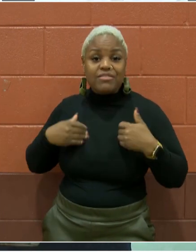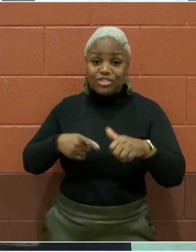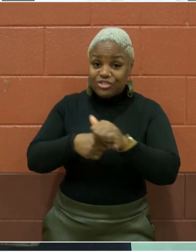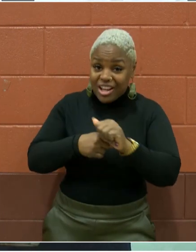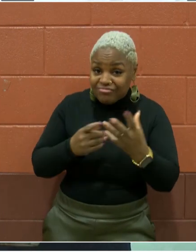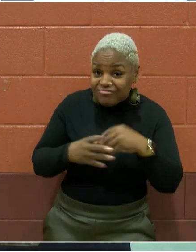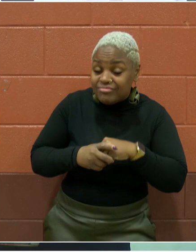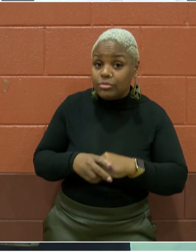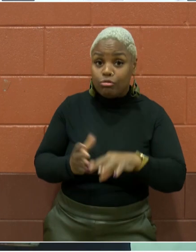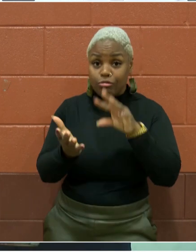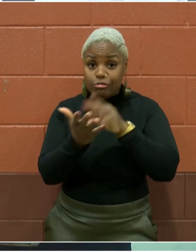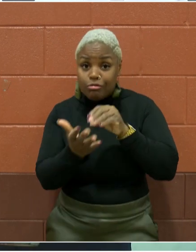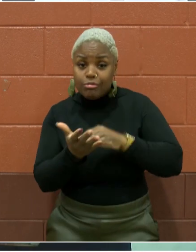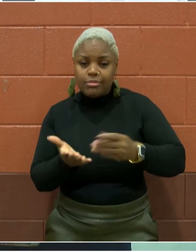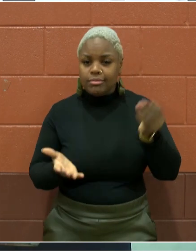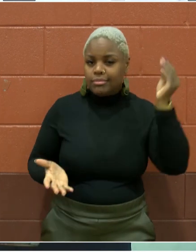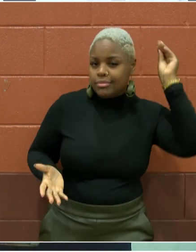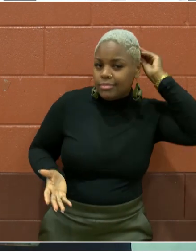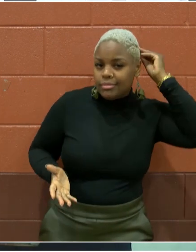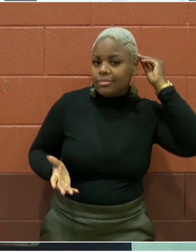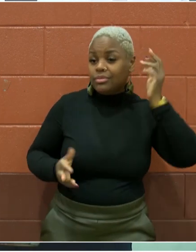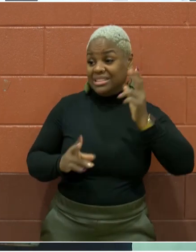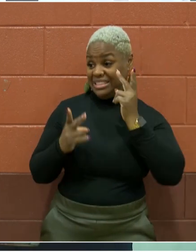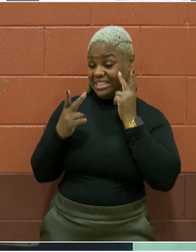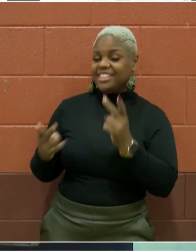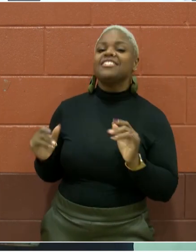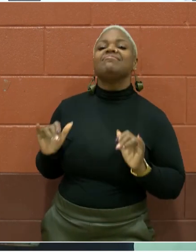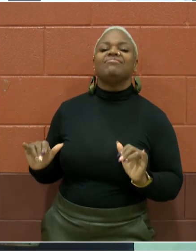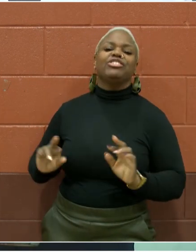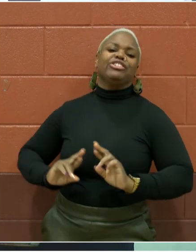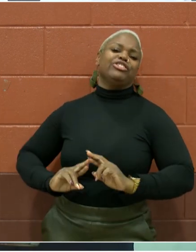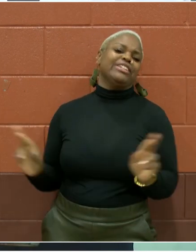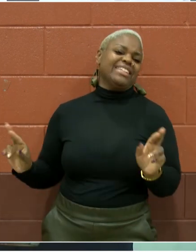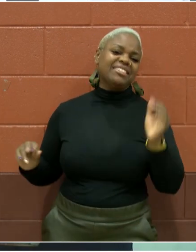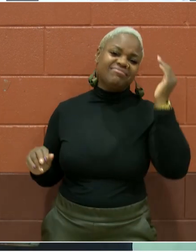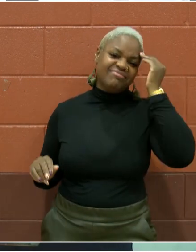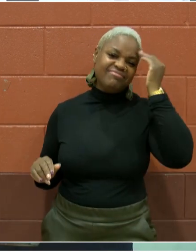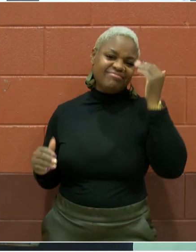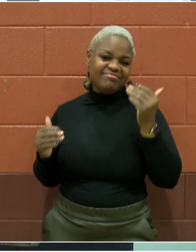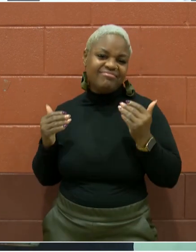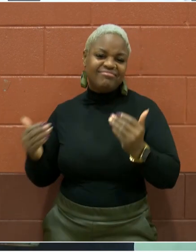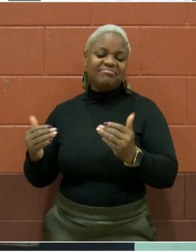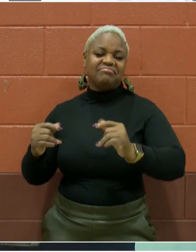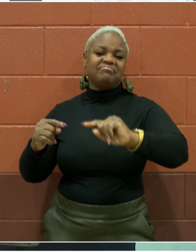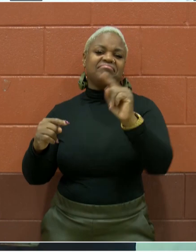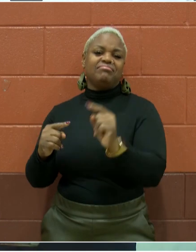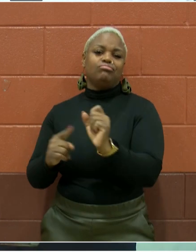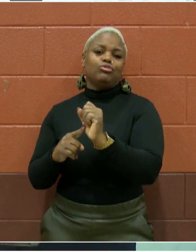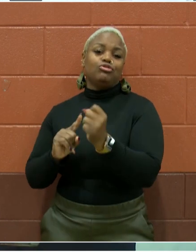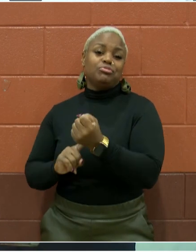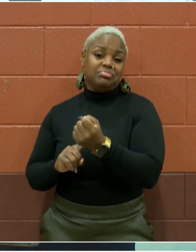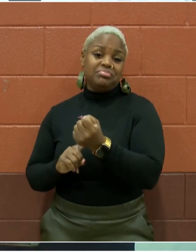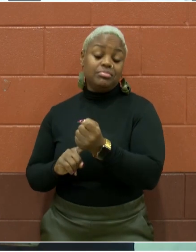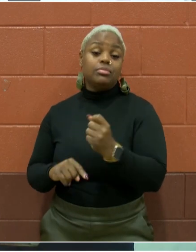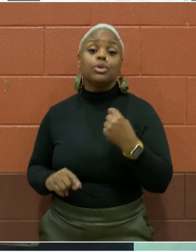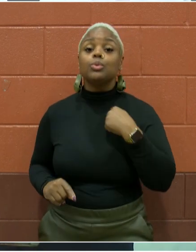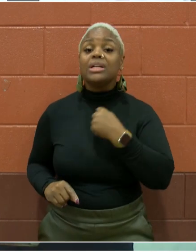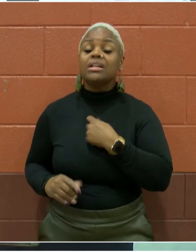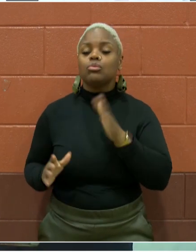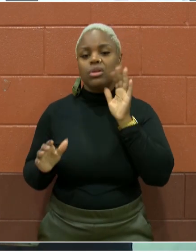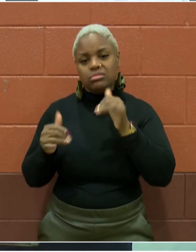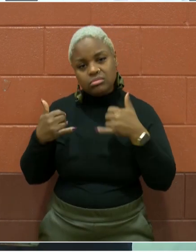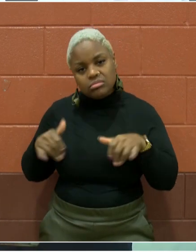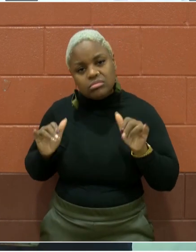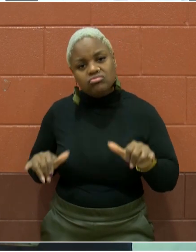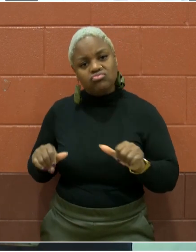job with being able to de-escalate a lot of our interactions with folks who are having mental health crisis. And we will continue in that same vein, and this training